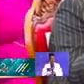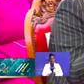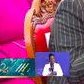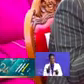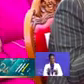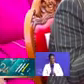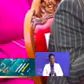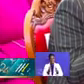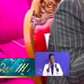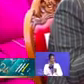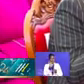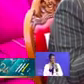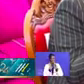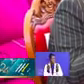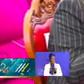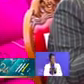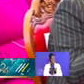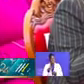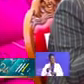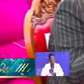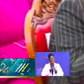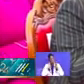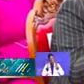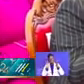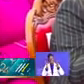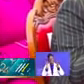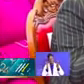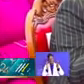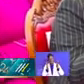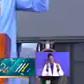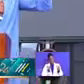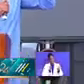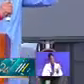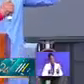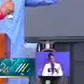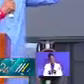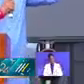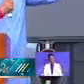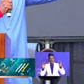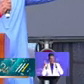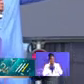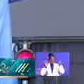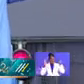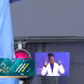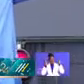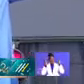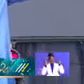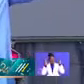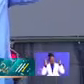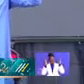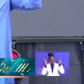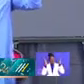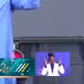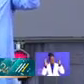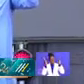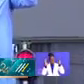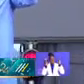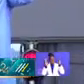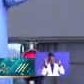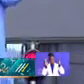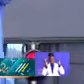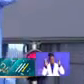celebrate your family can we celebrate the wife the children go ahead can we thank God for their